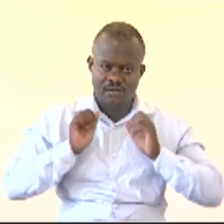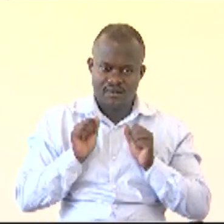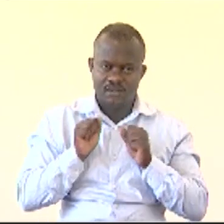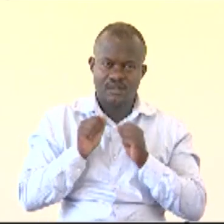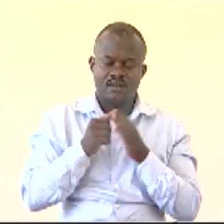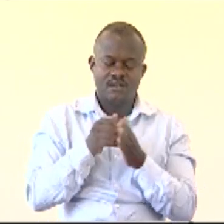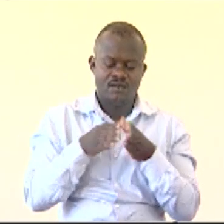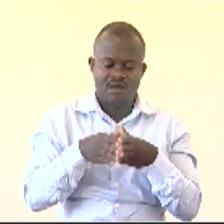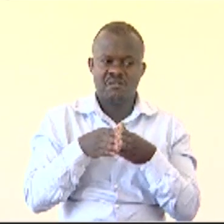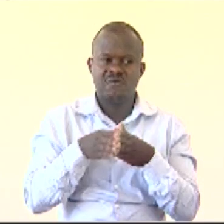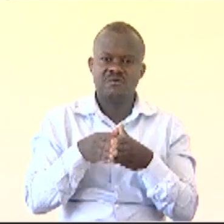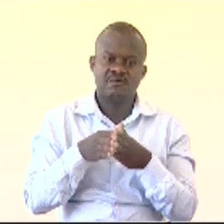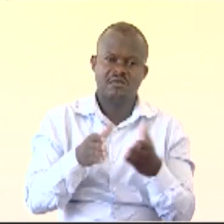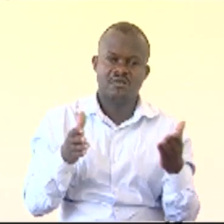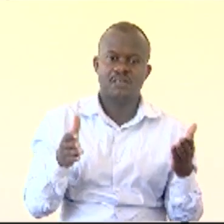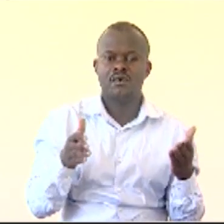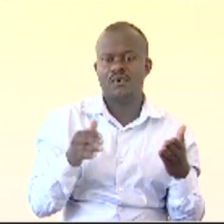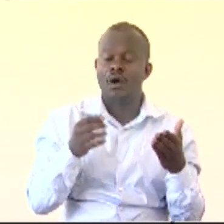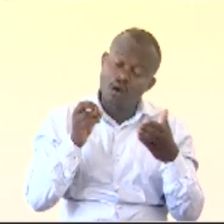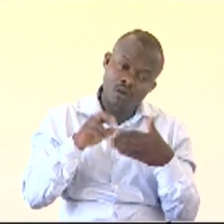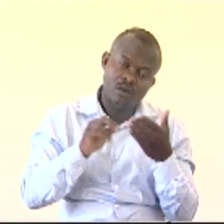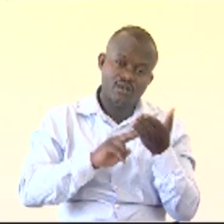intercourse or use condoms.